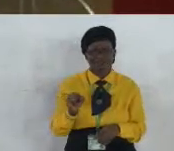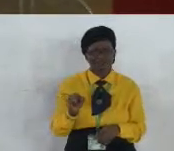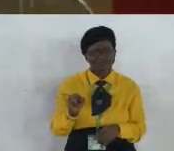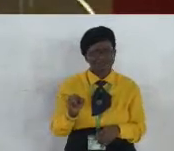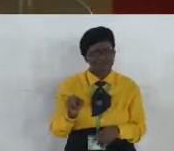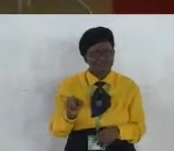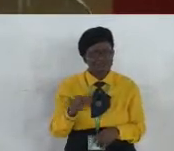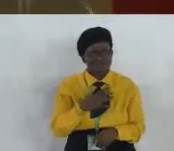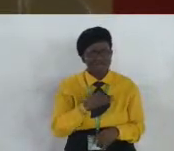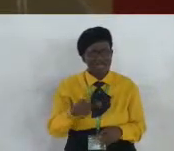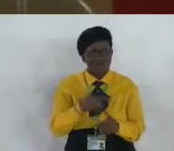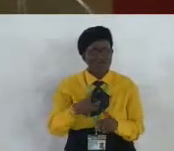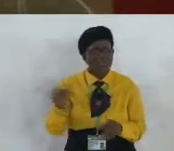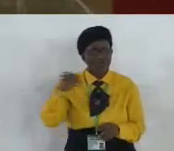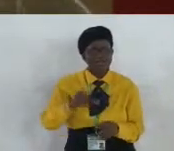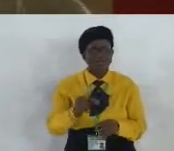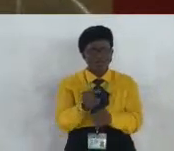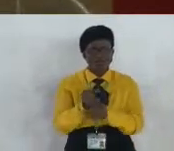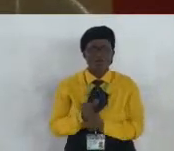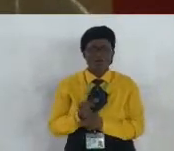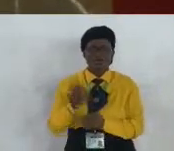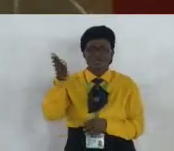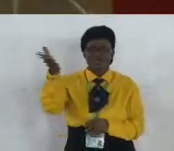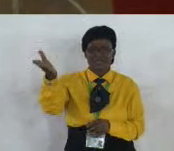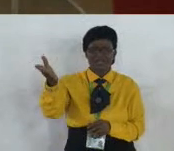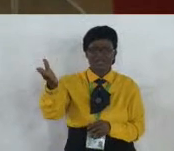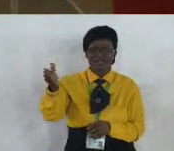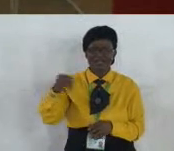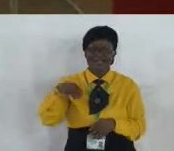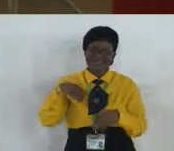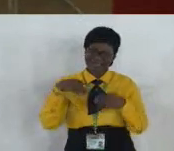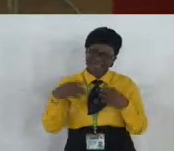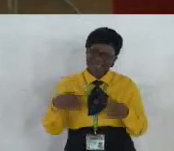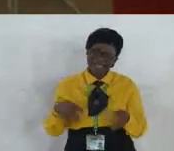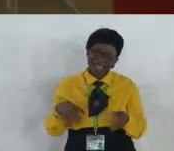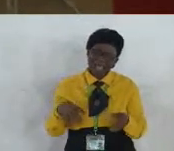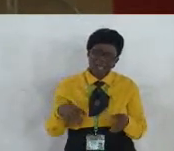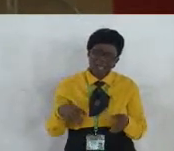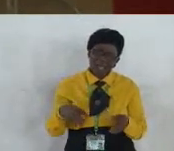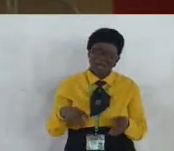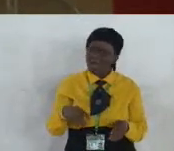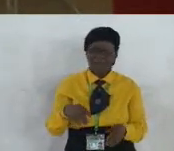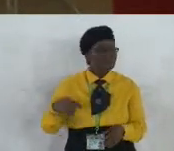And when they got there, they said, hey, you're not going home